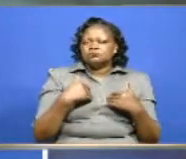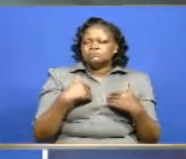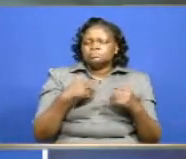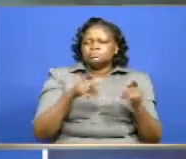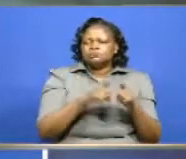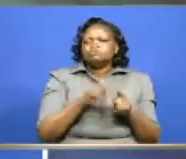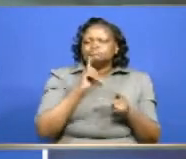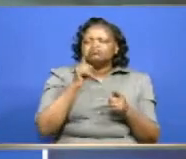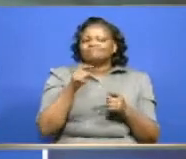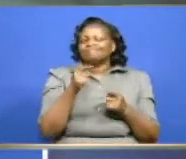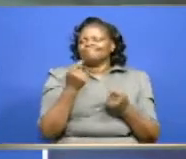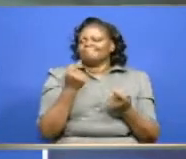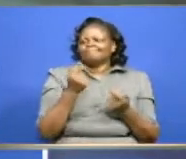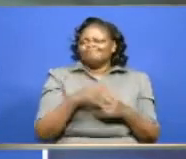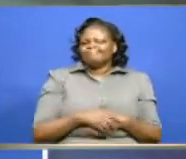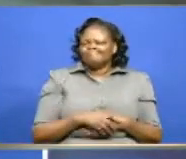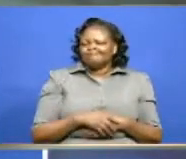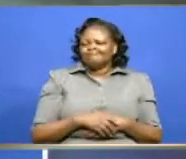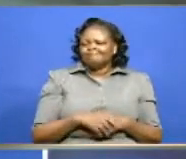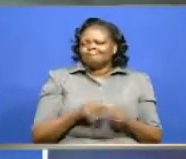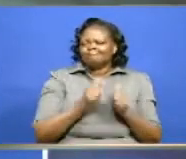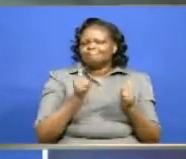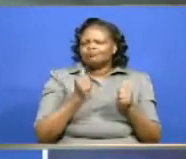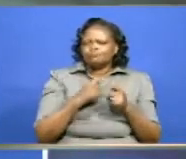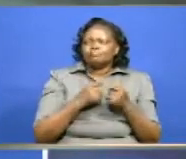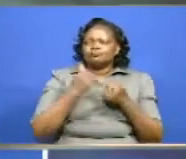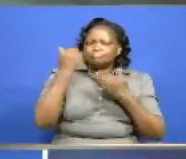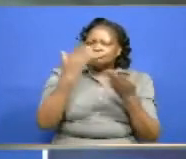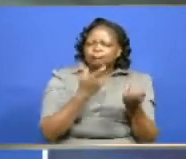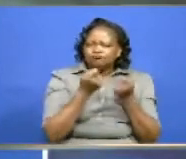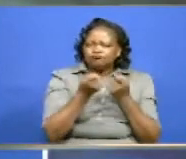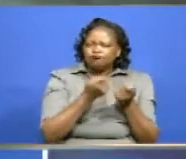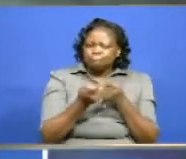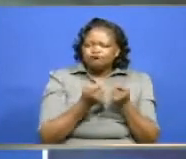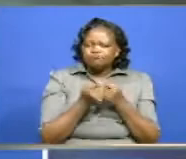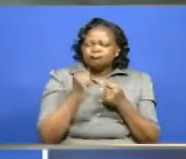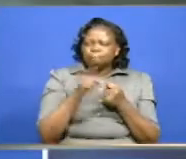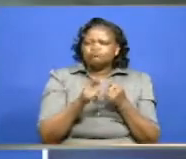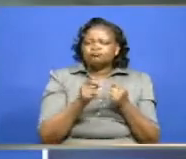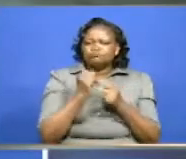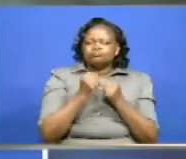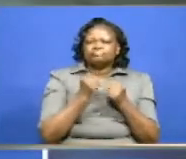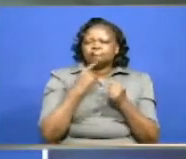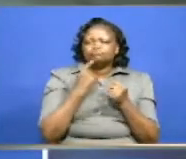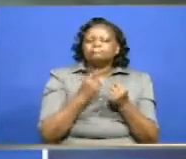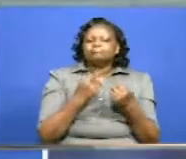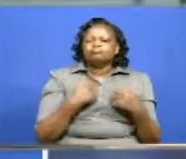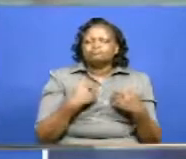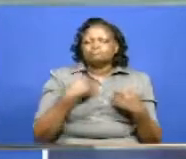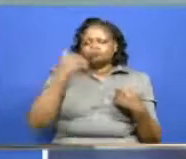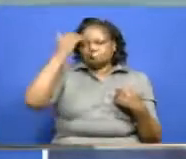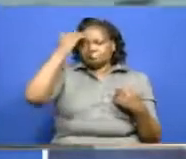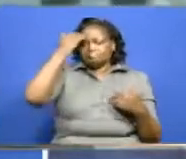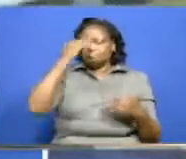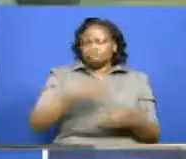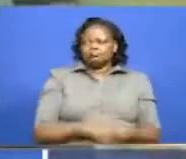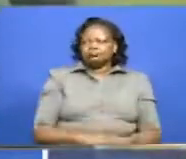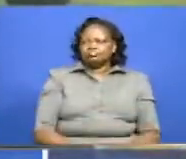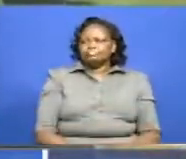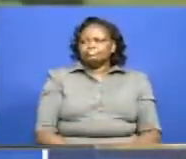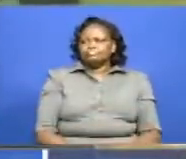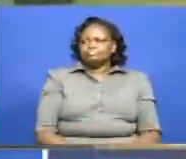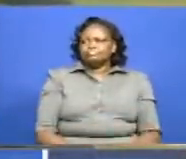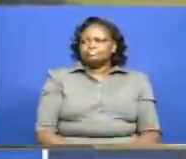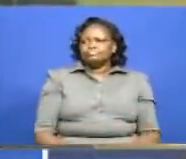that number, and we will invite just a few of these athletes whom we will have identified. The